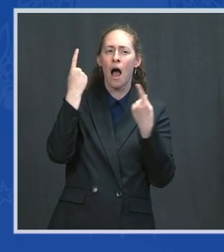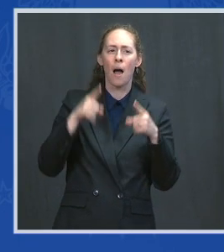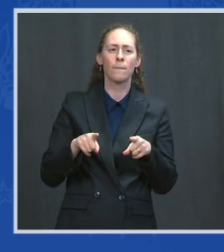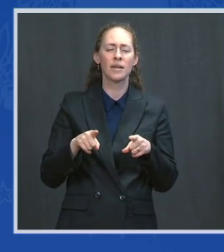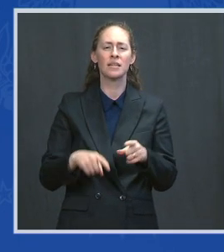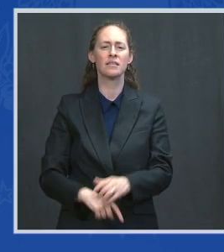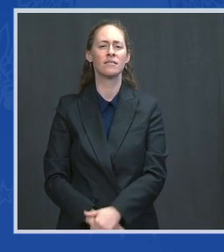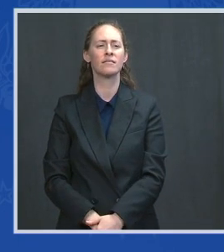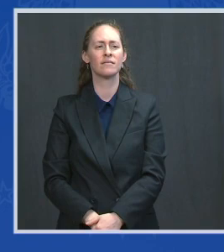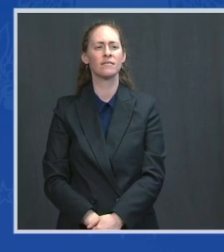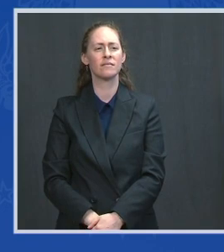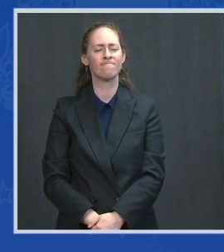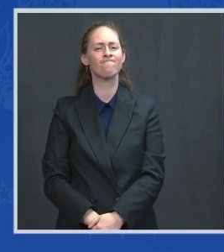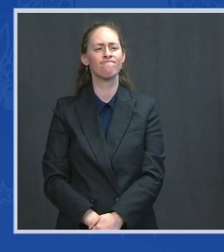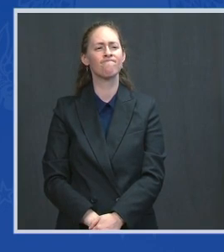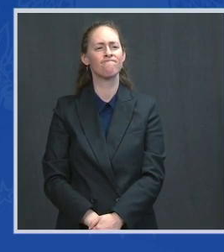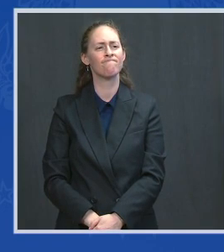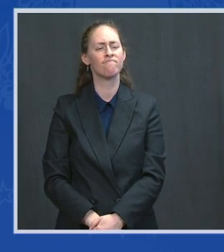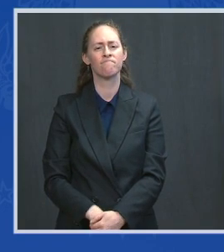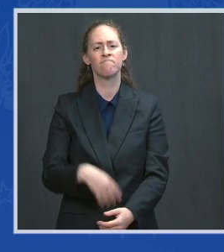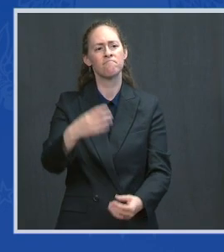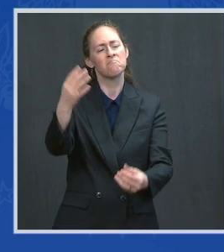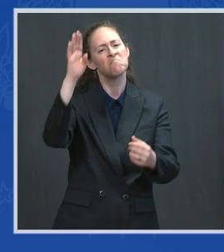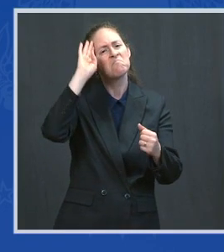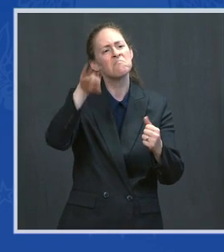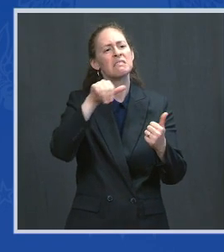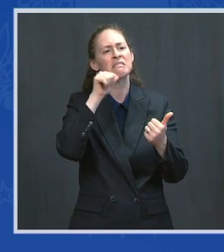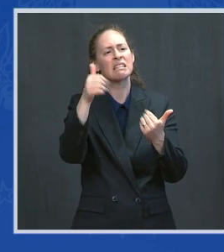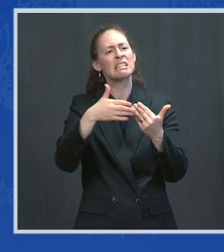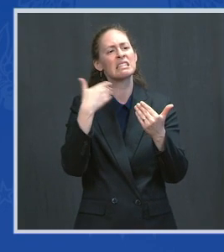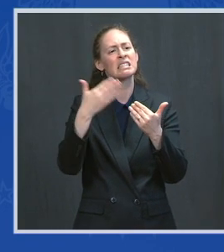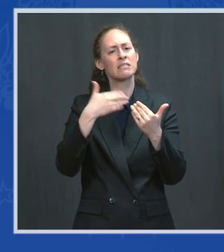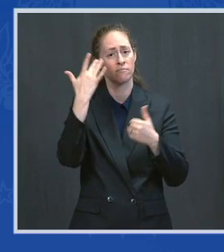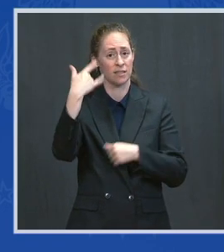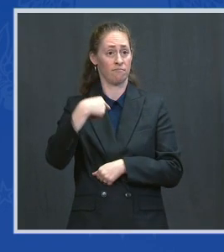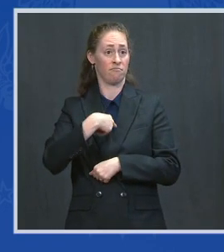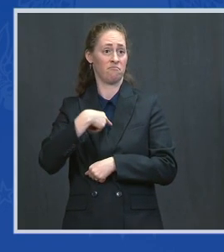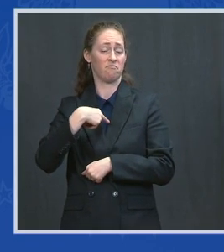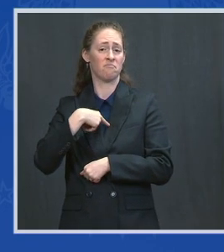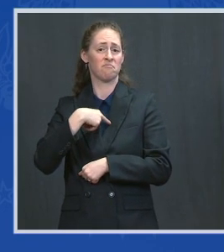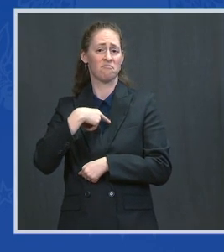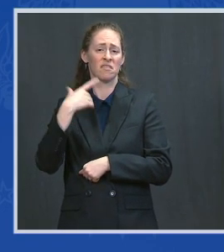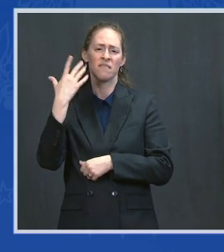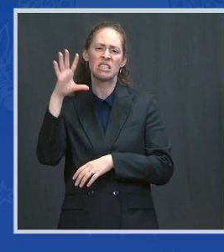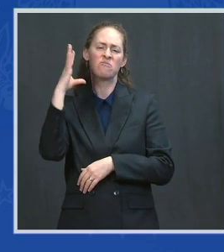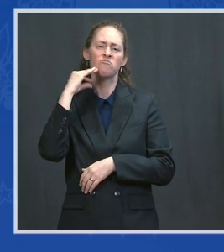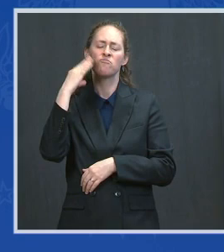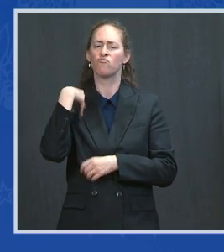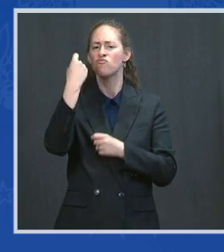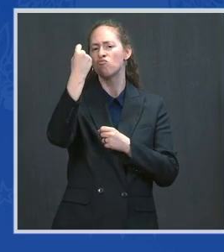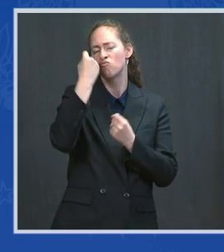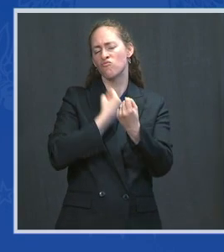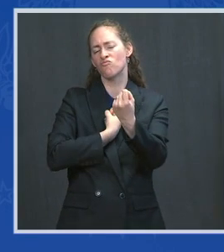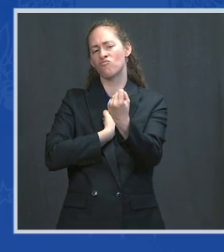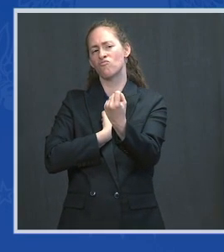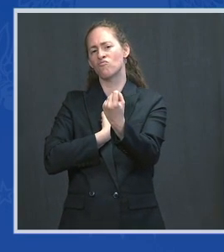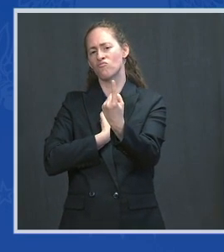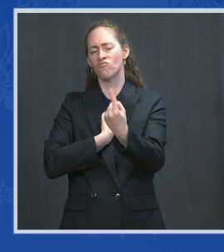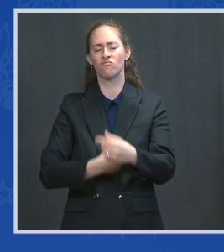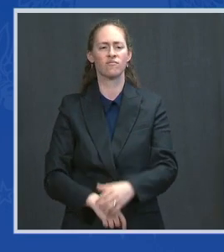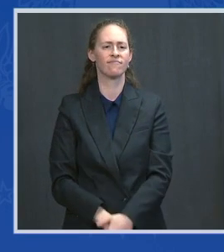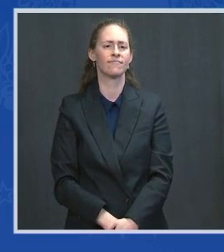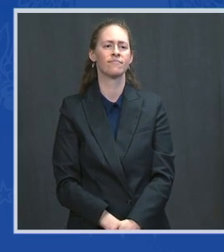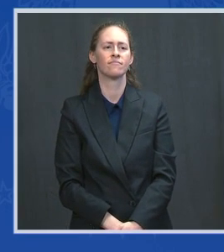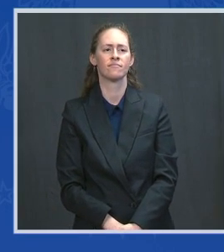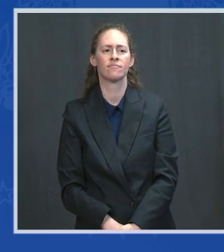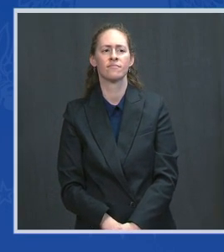I know from experience it takes enormous courage. But I hope that every day